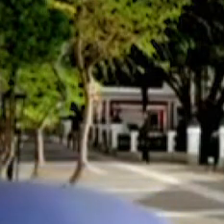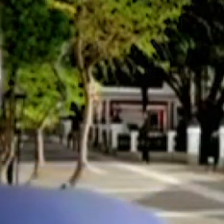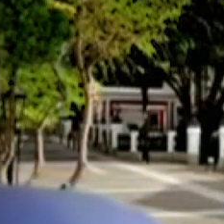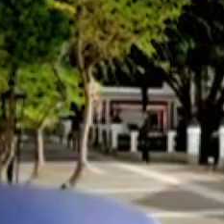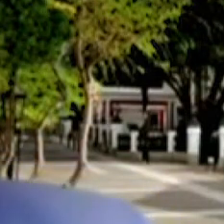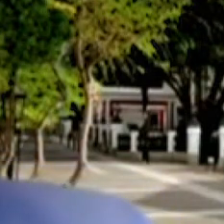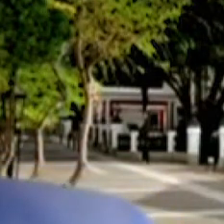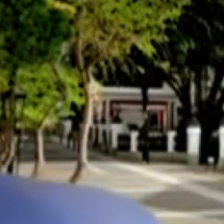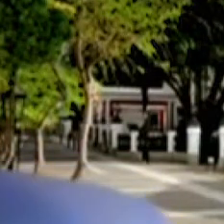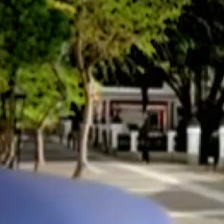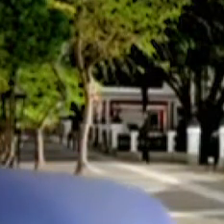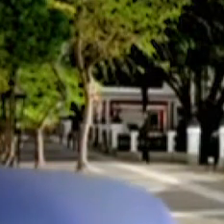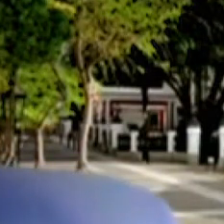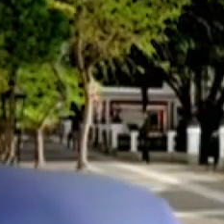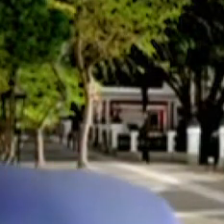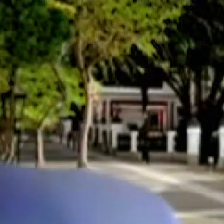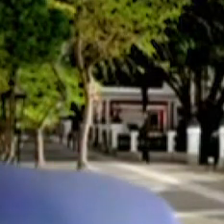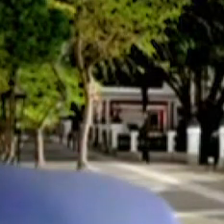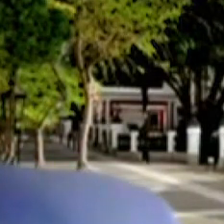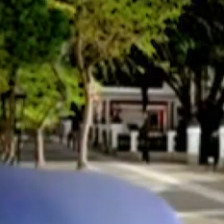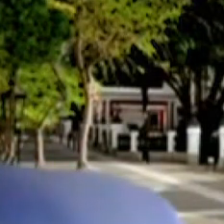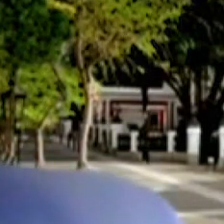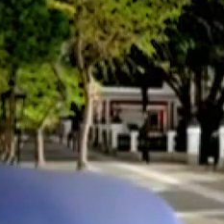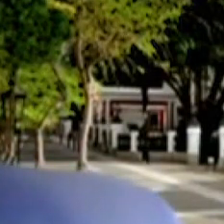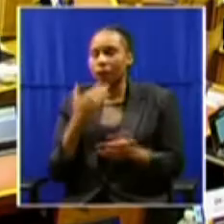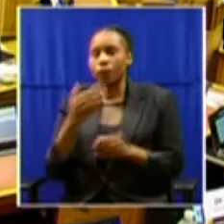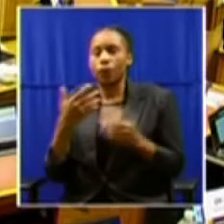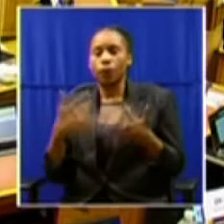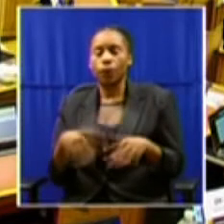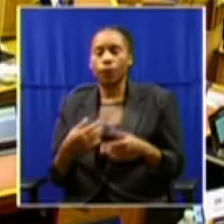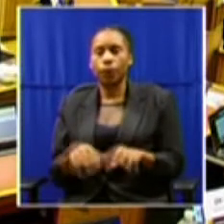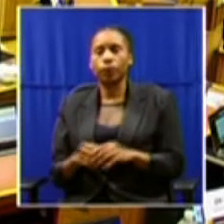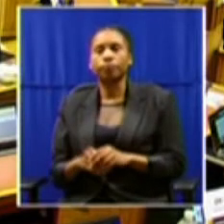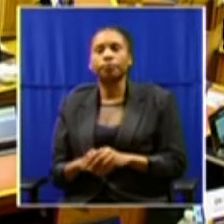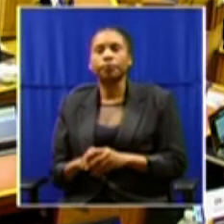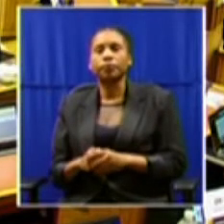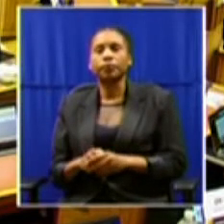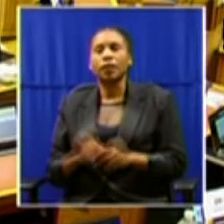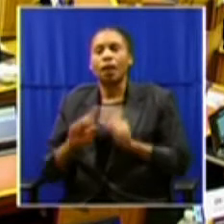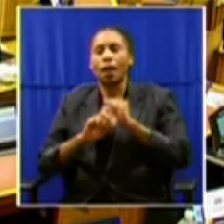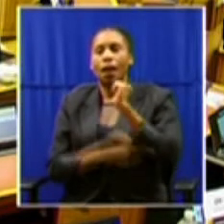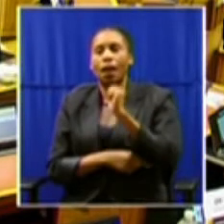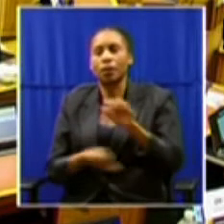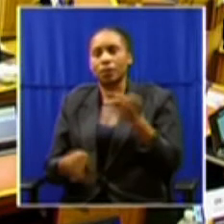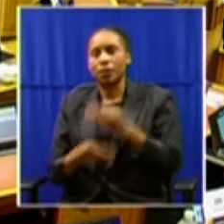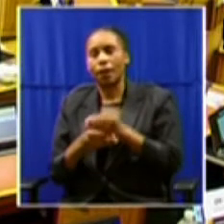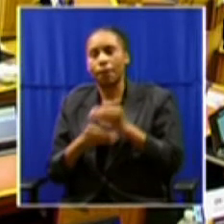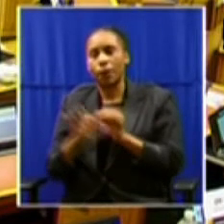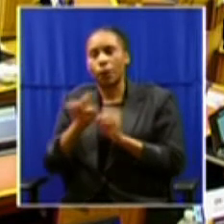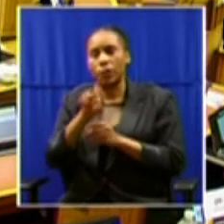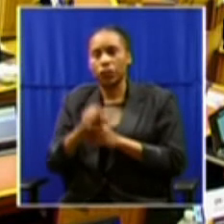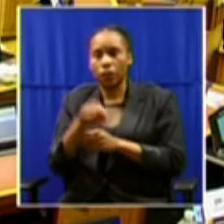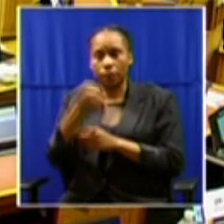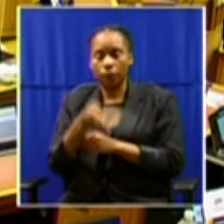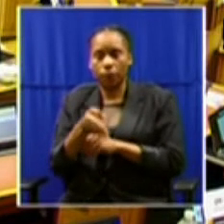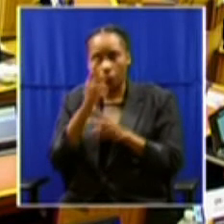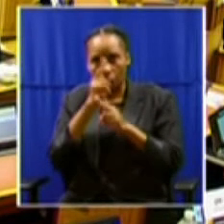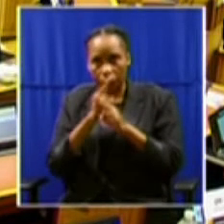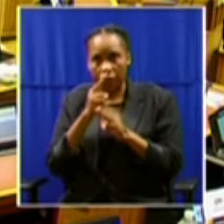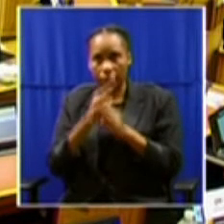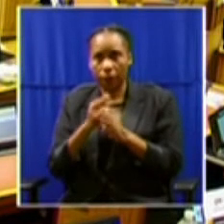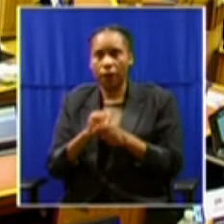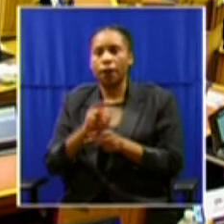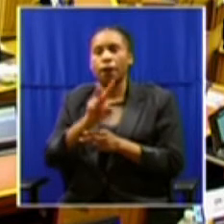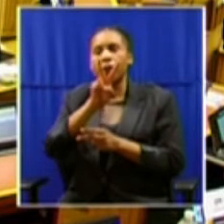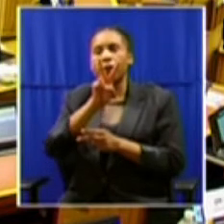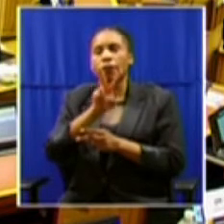is on. Thank you very much. Thank you, Honourable Minister. And the last supplementary question will go to the Honourable Van der Merwe